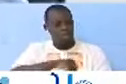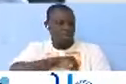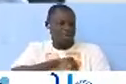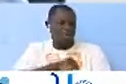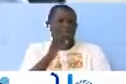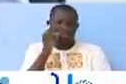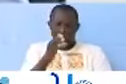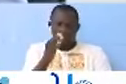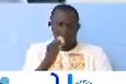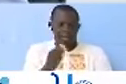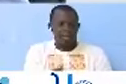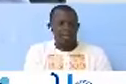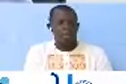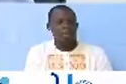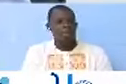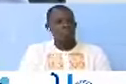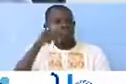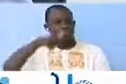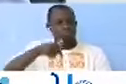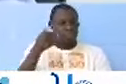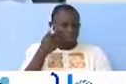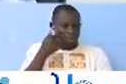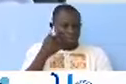I say that. B.